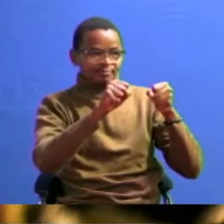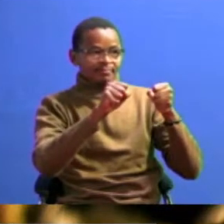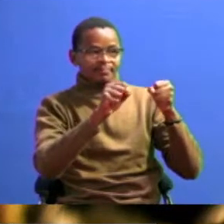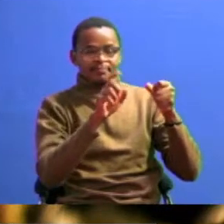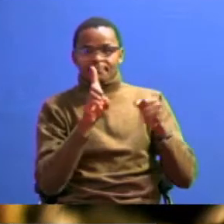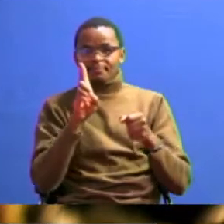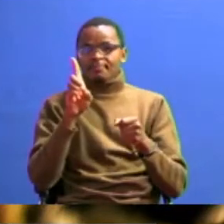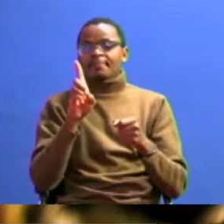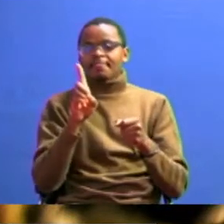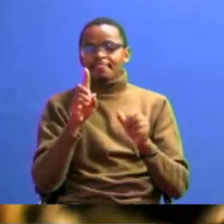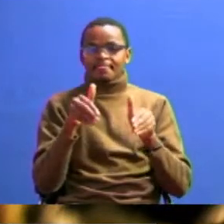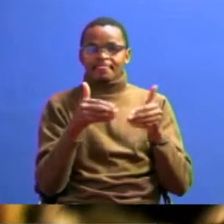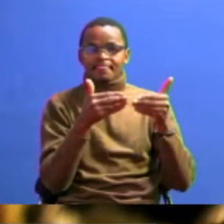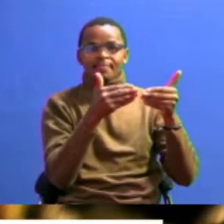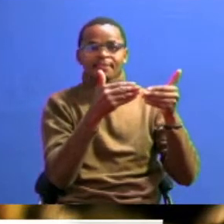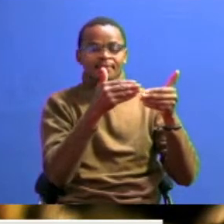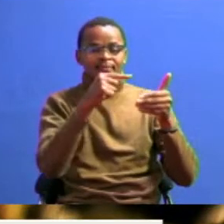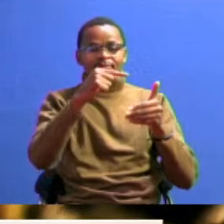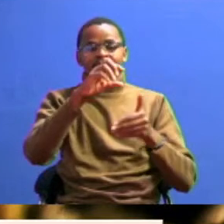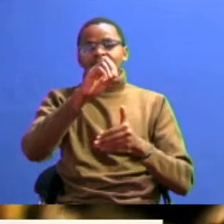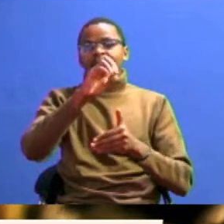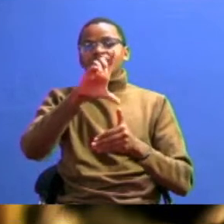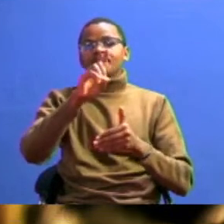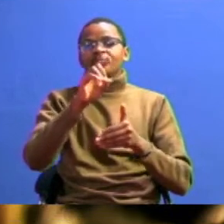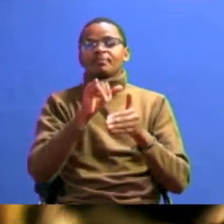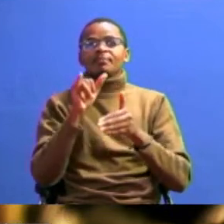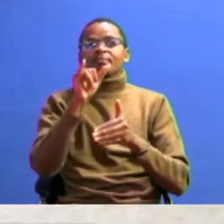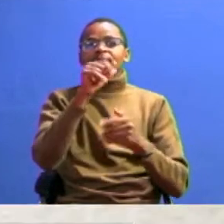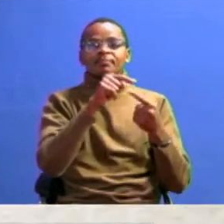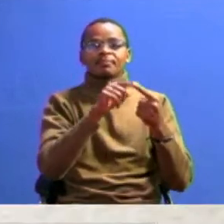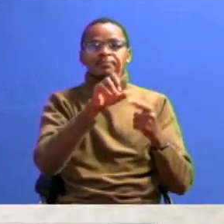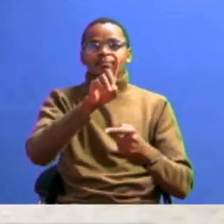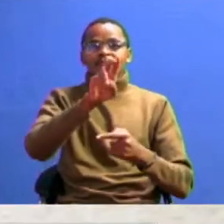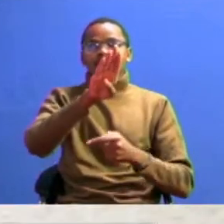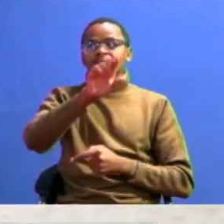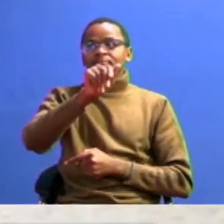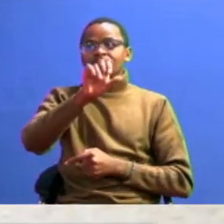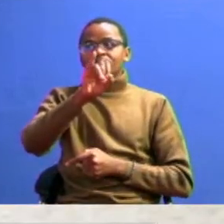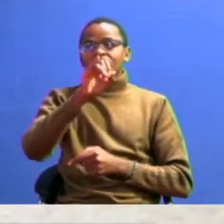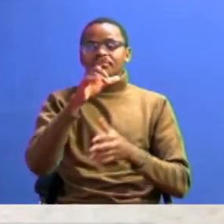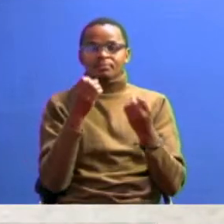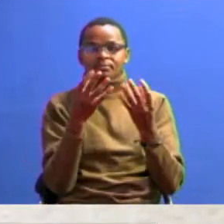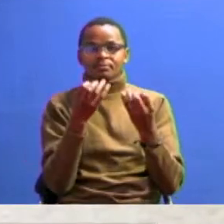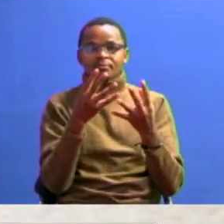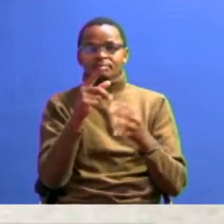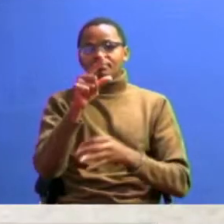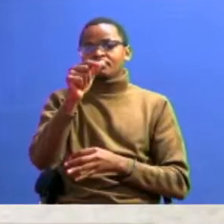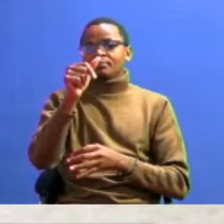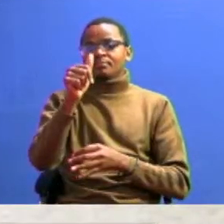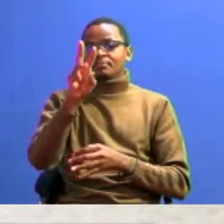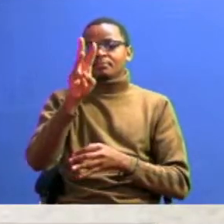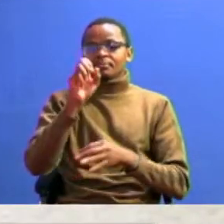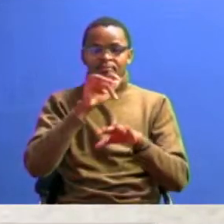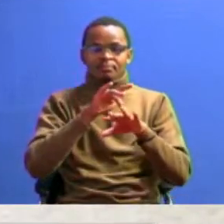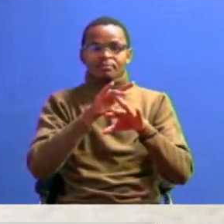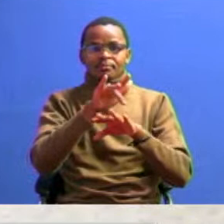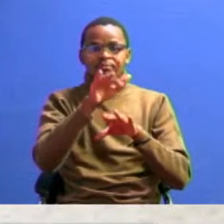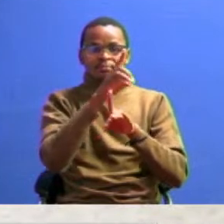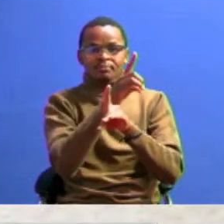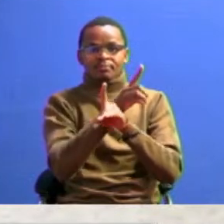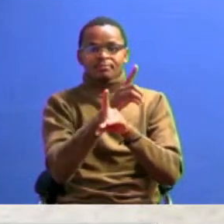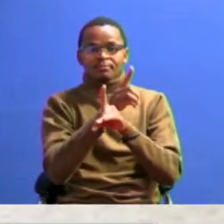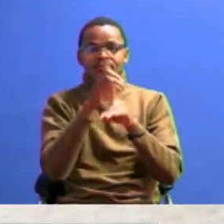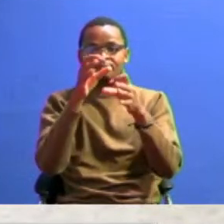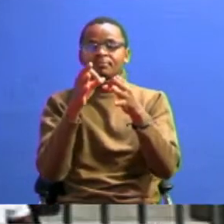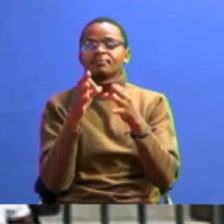was to deliver gold which would then be exported to Dubai for sale, and millions of money was sent to the defendants'